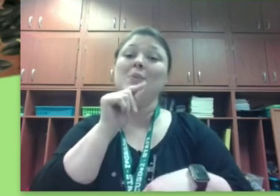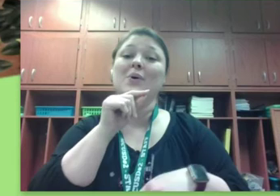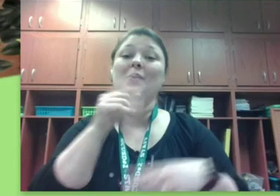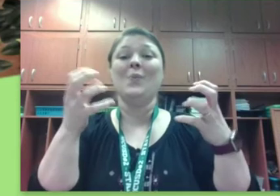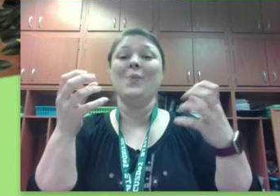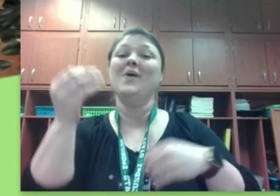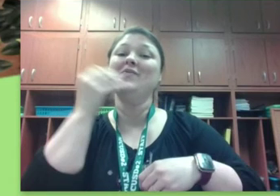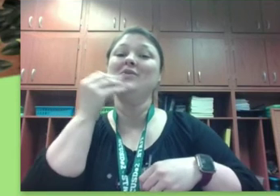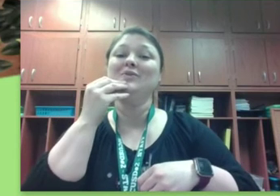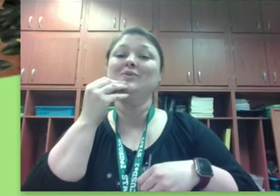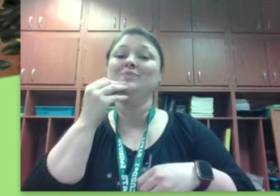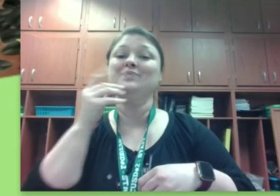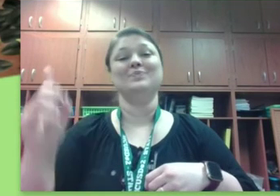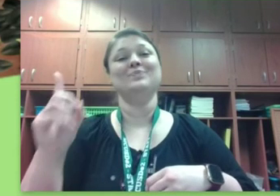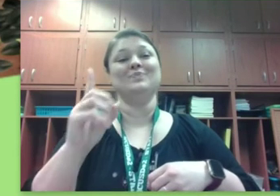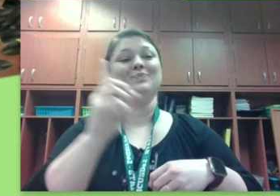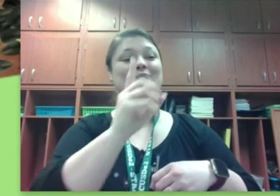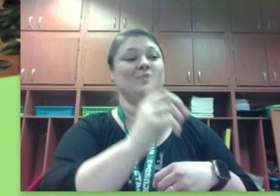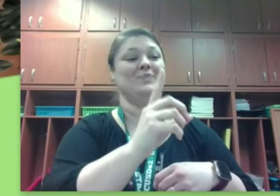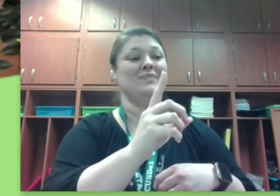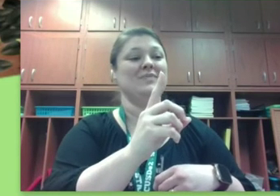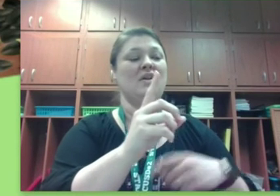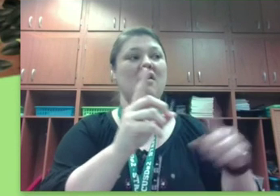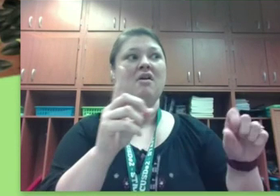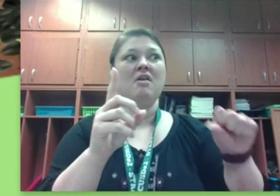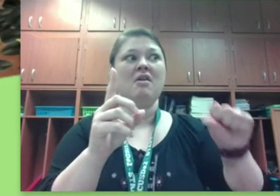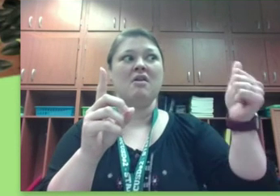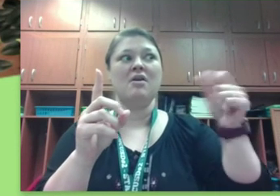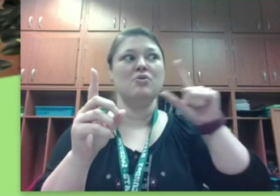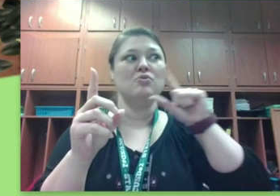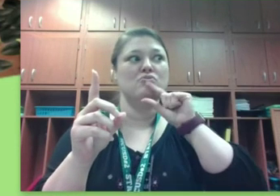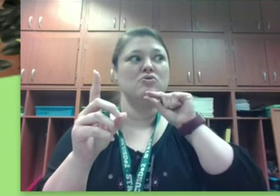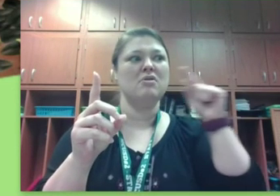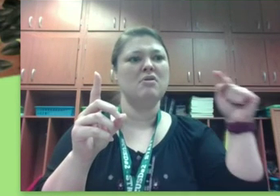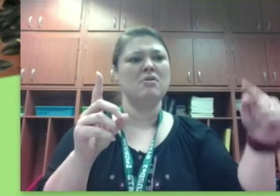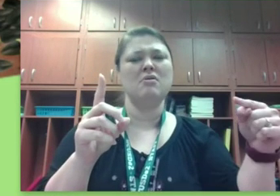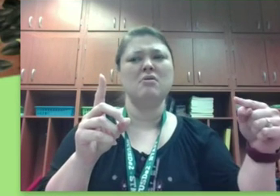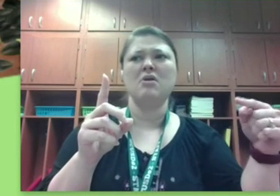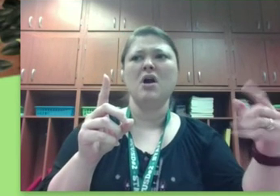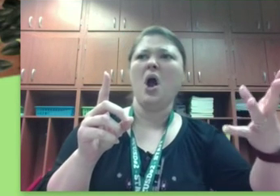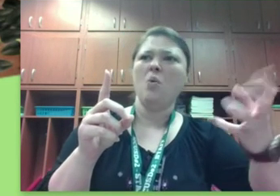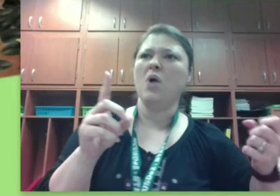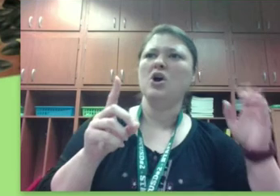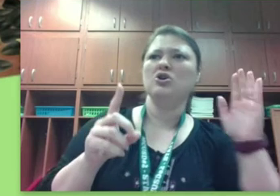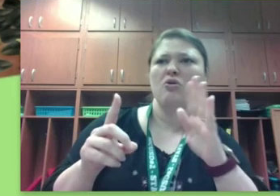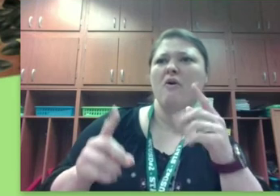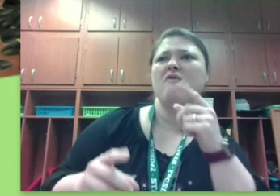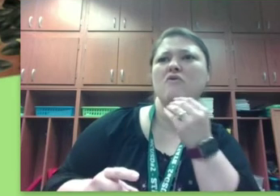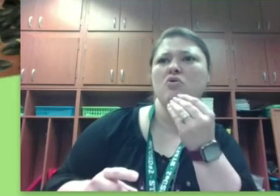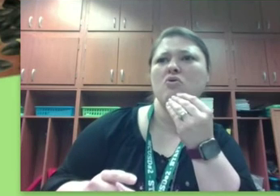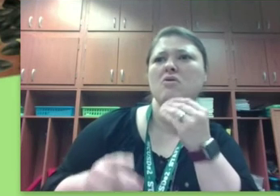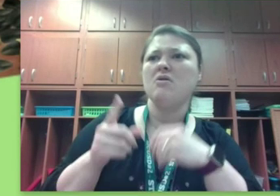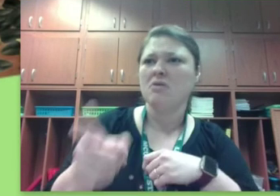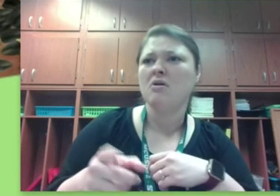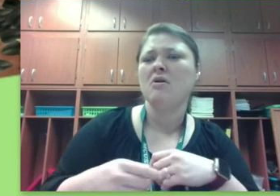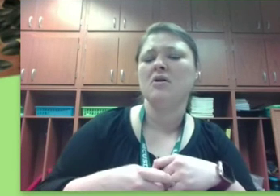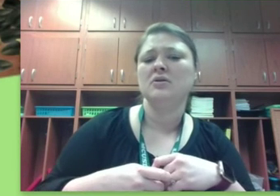when another bird nearby demands food from him.